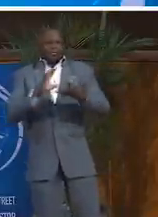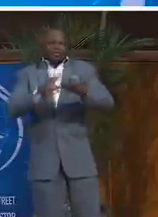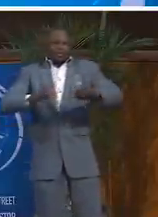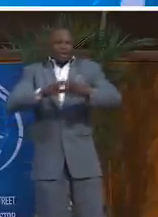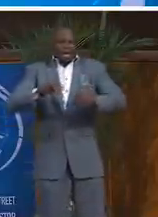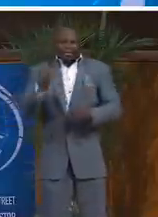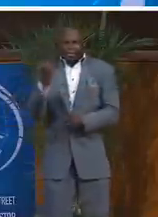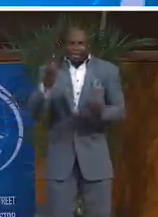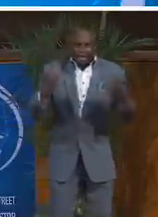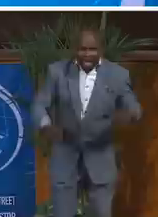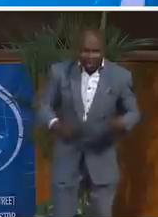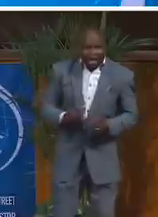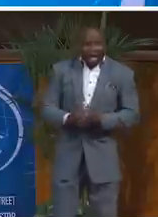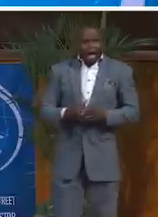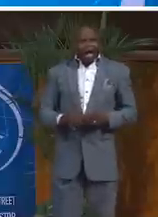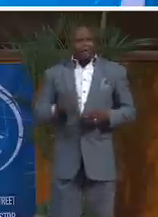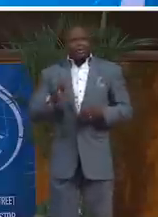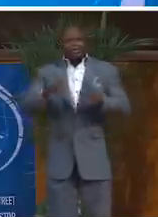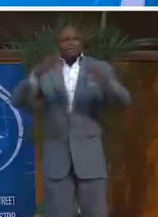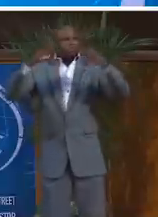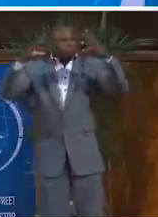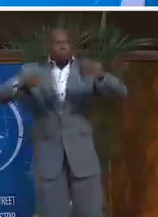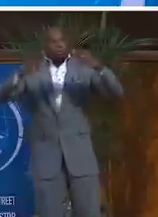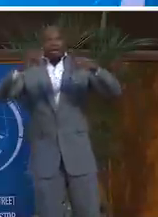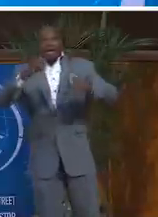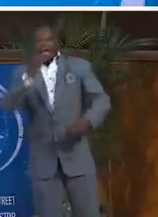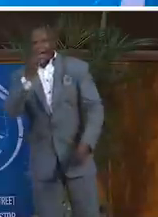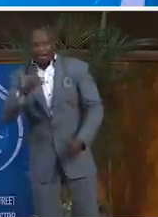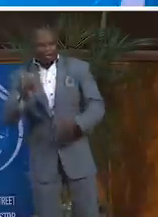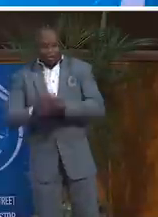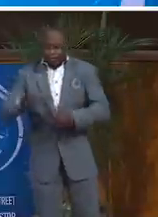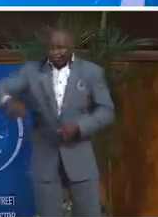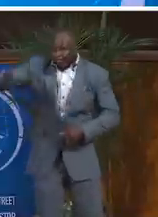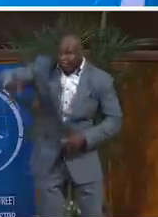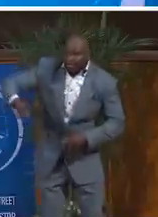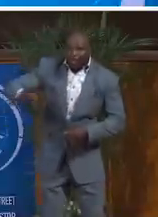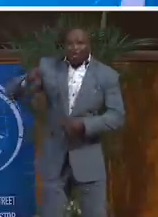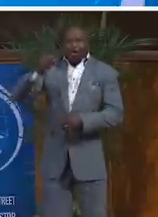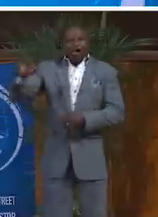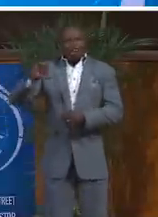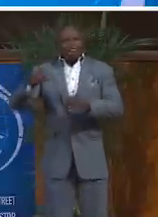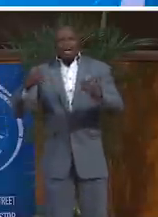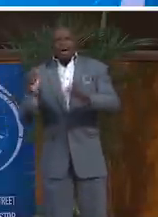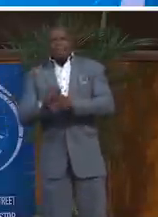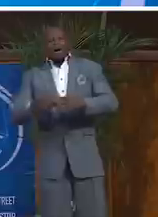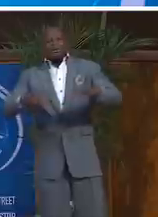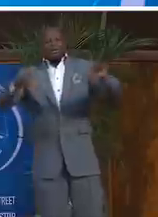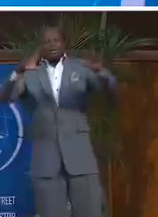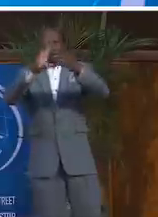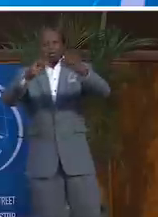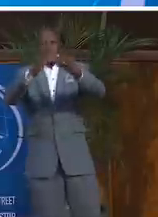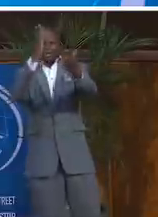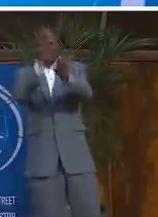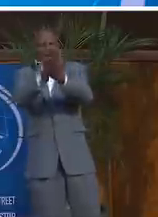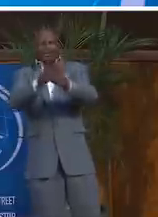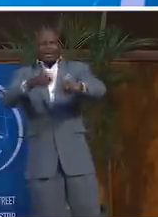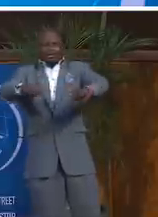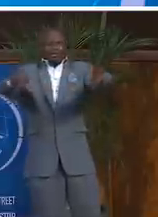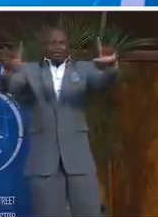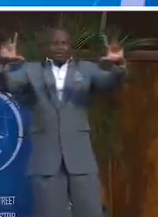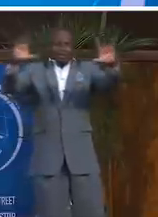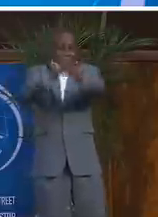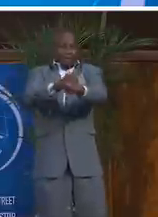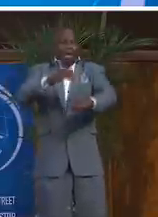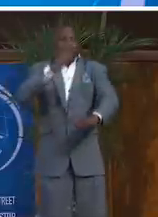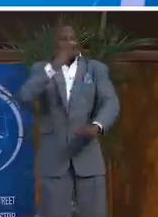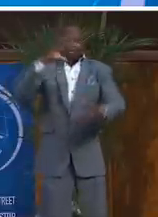a sudden, something happened. I don't know if it's a power outage or somebody hit the wrong switch. But the trailer stopped. The previews ended. The